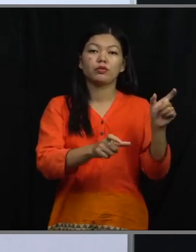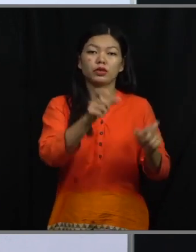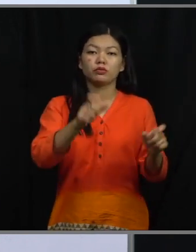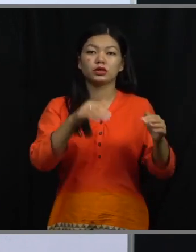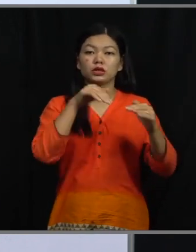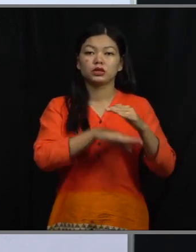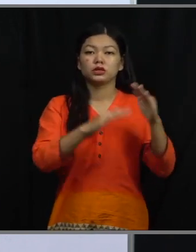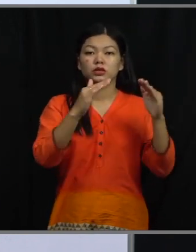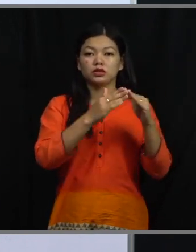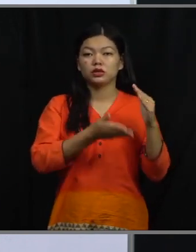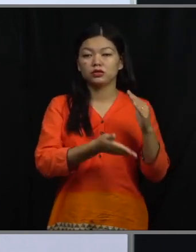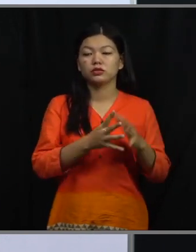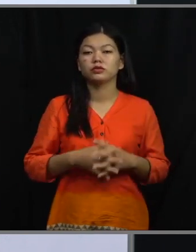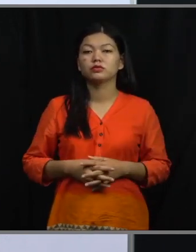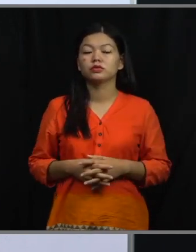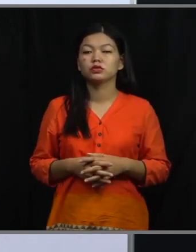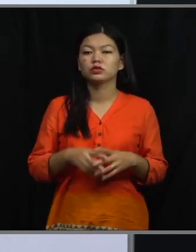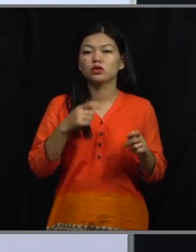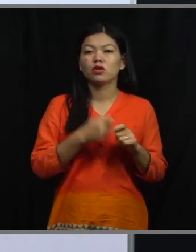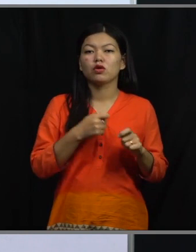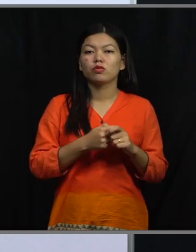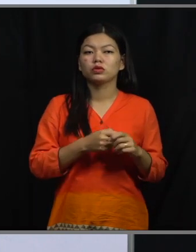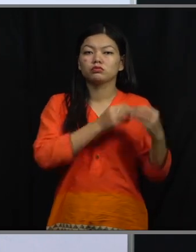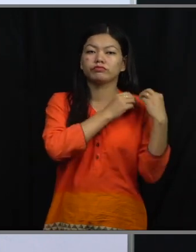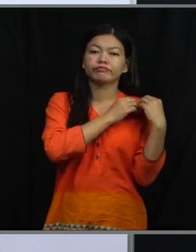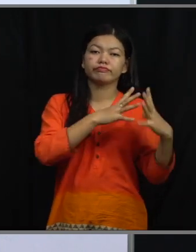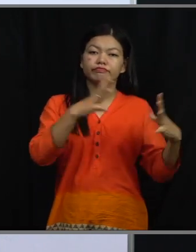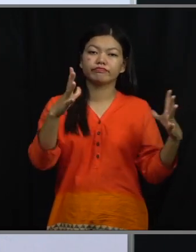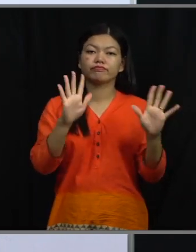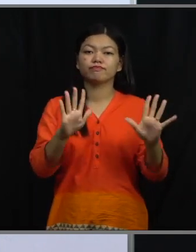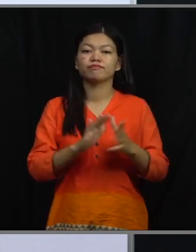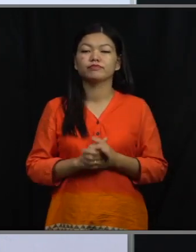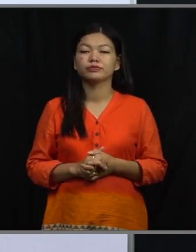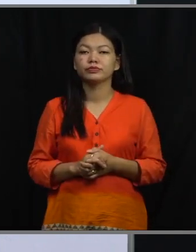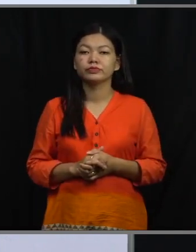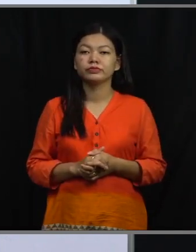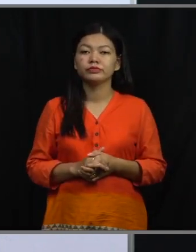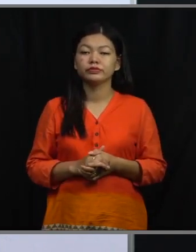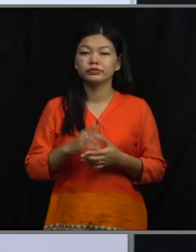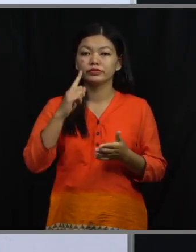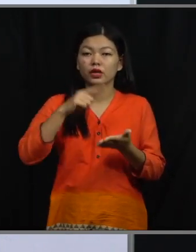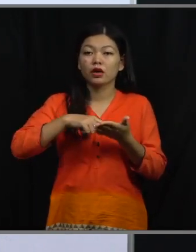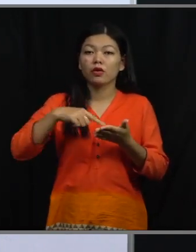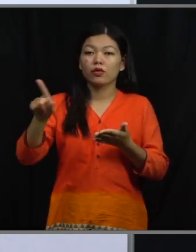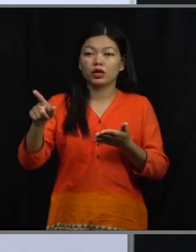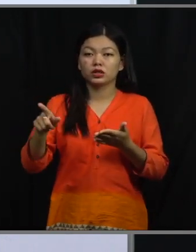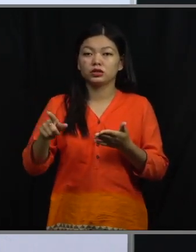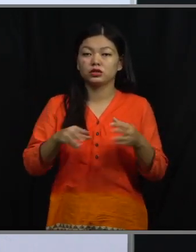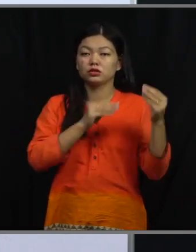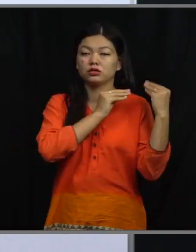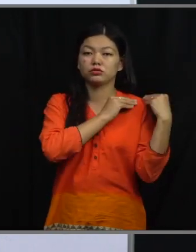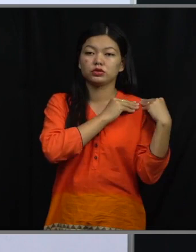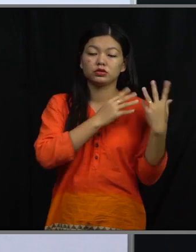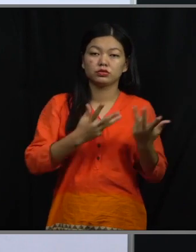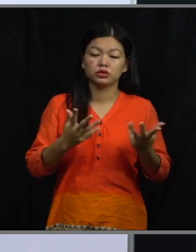has a lot of things to do for the family. The next is the rights and duties shared, okay. According to the